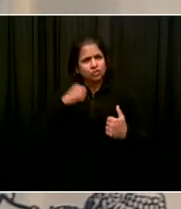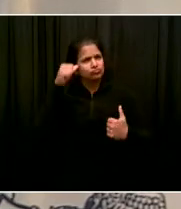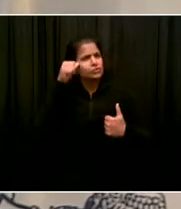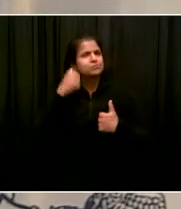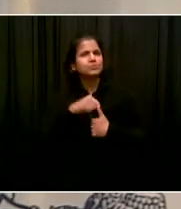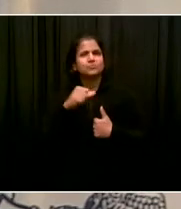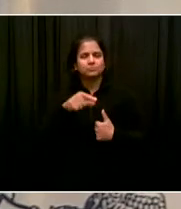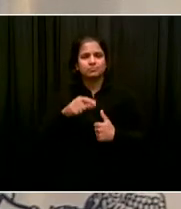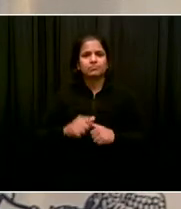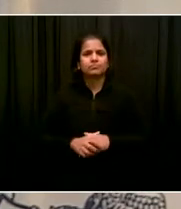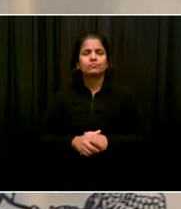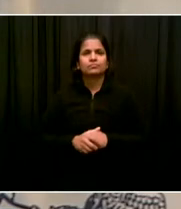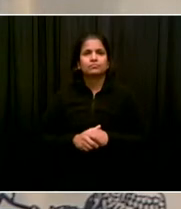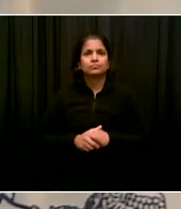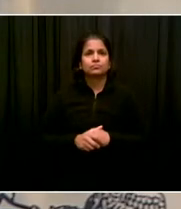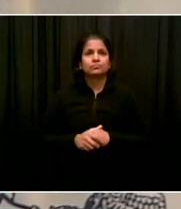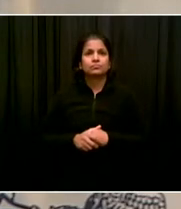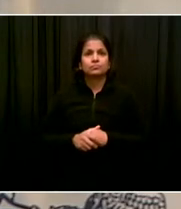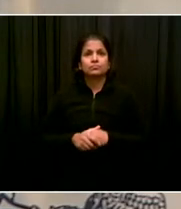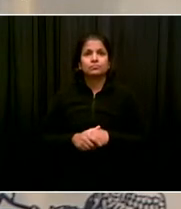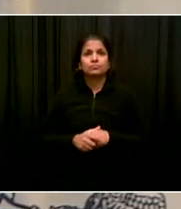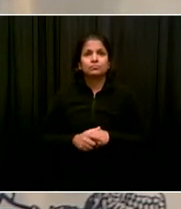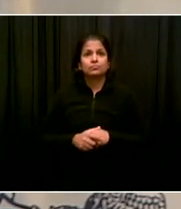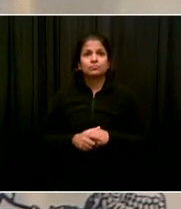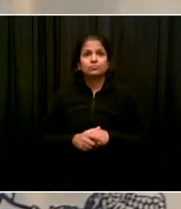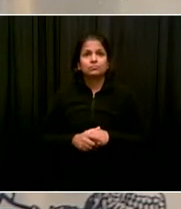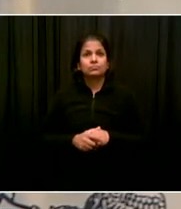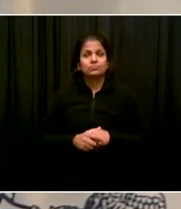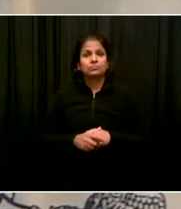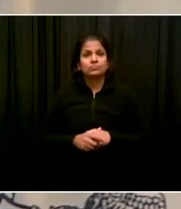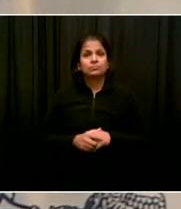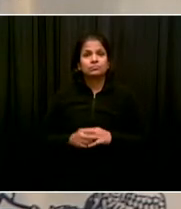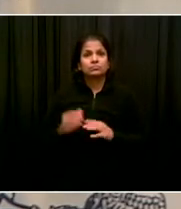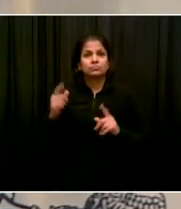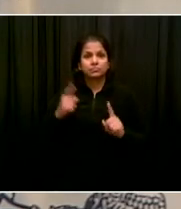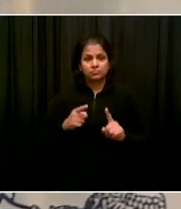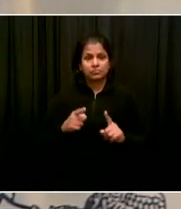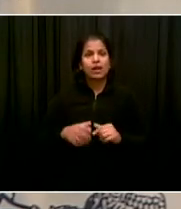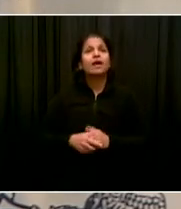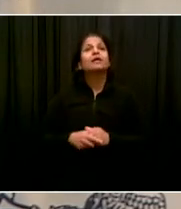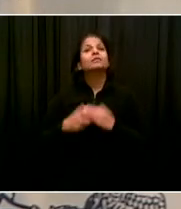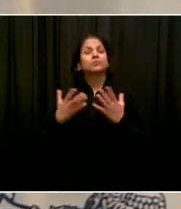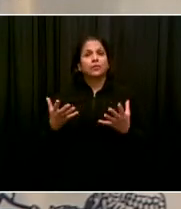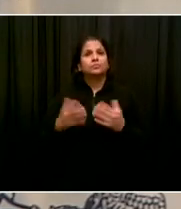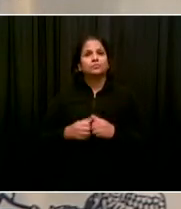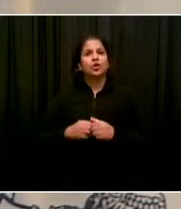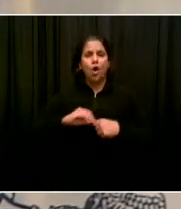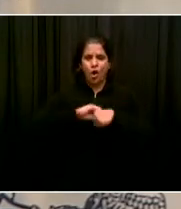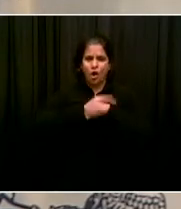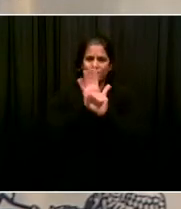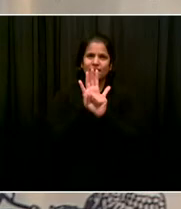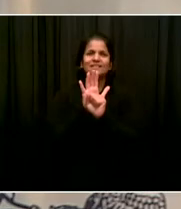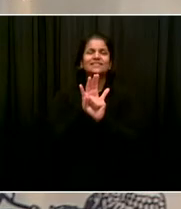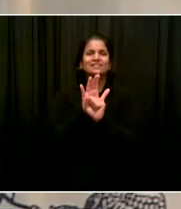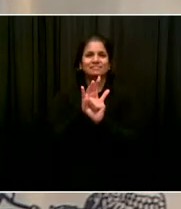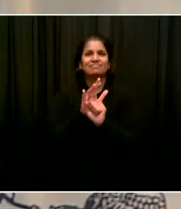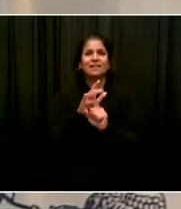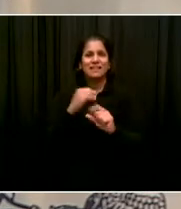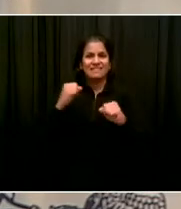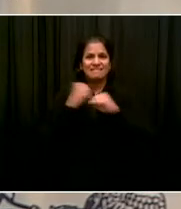to go back to talking about how we fight off COVID and move through. Thank you, Spike.